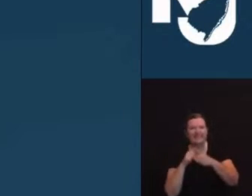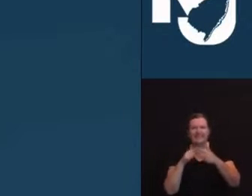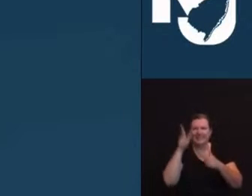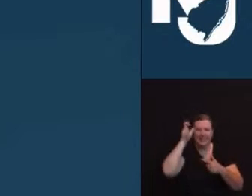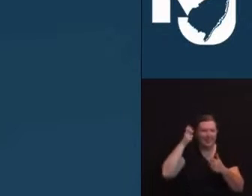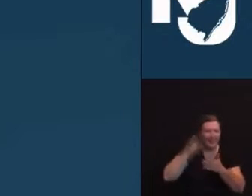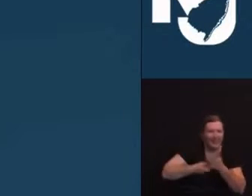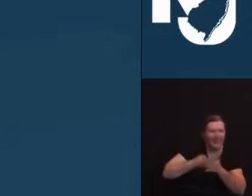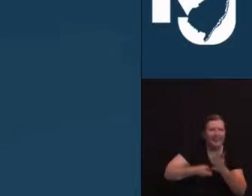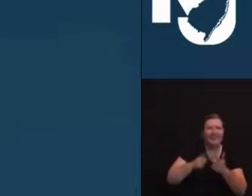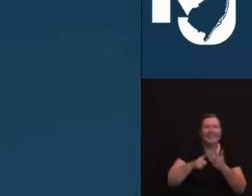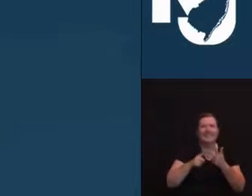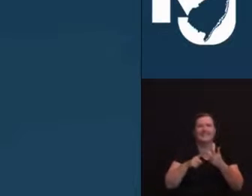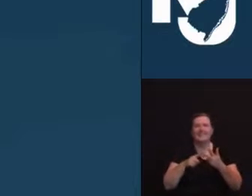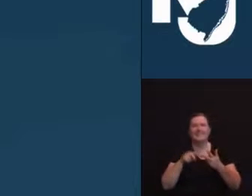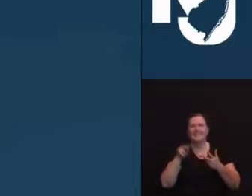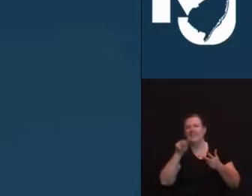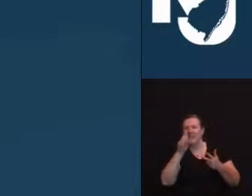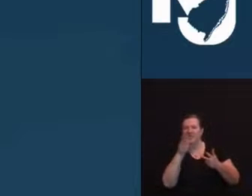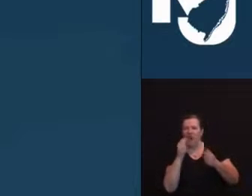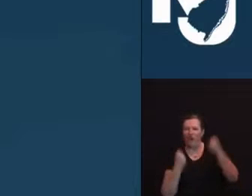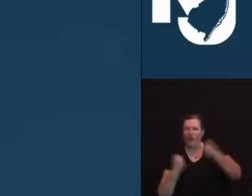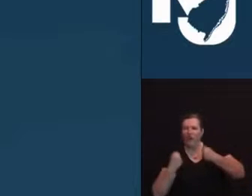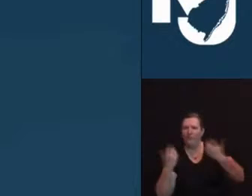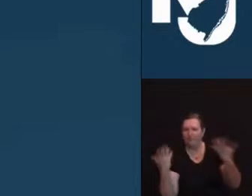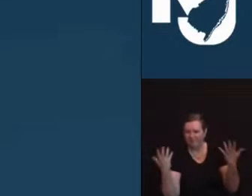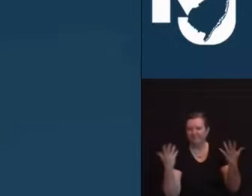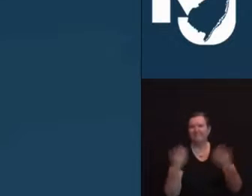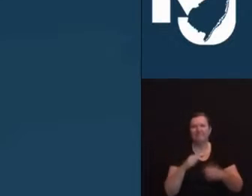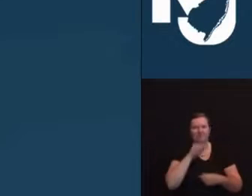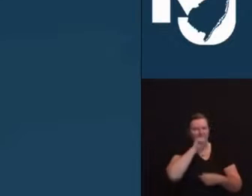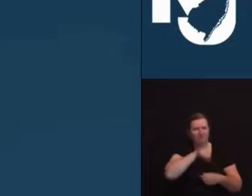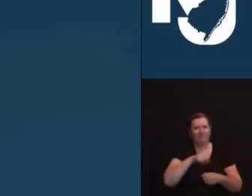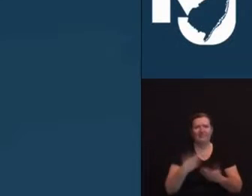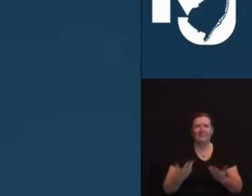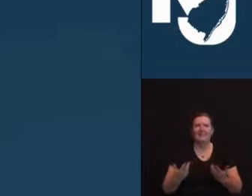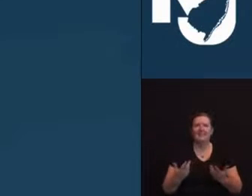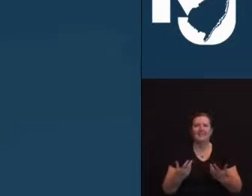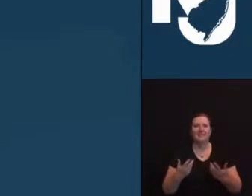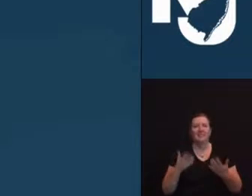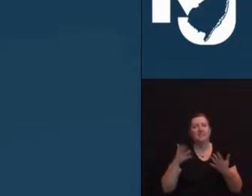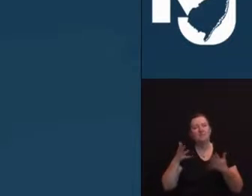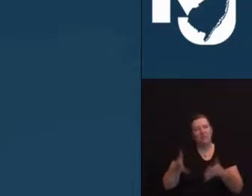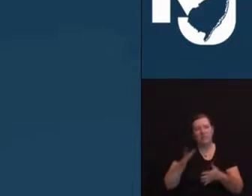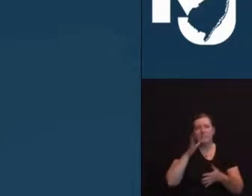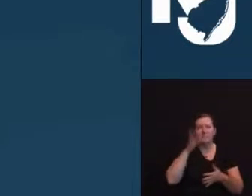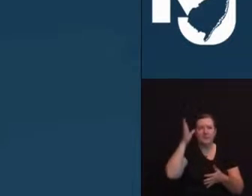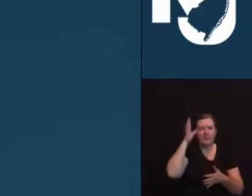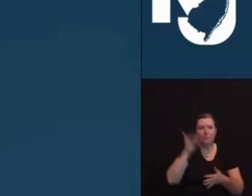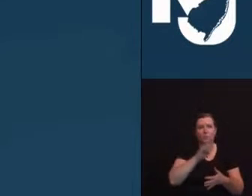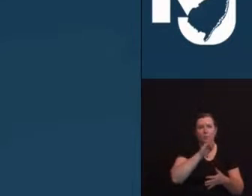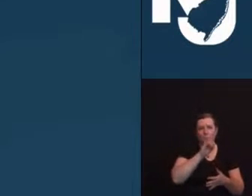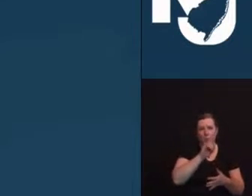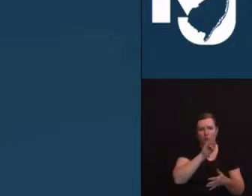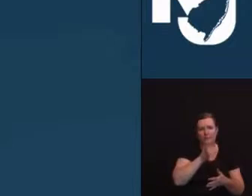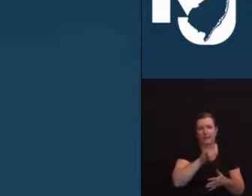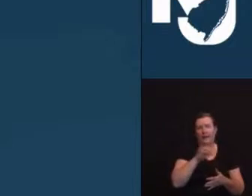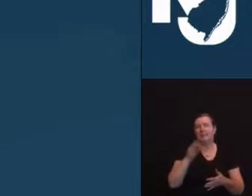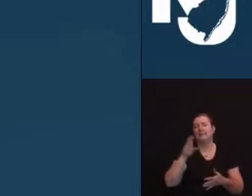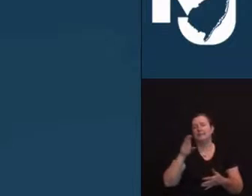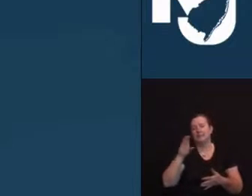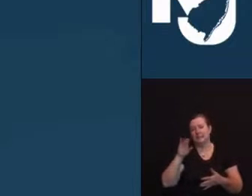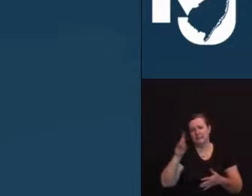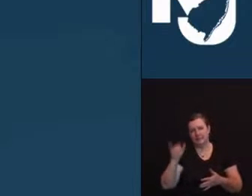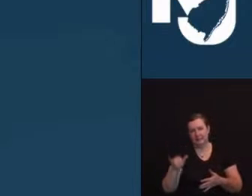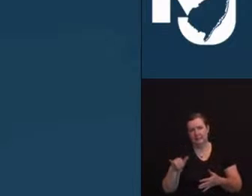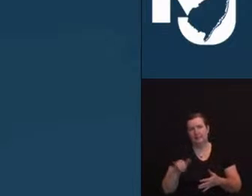him. He is mourned by his parents, Jude and Sandy, I'll come back to them in a minute, and grandparents Lucy Russo and